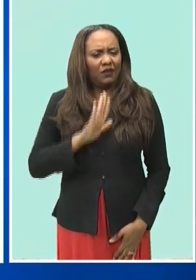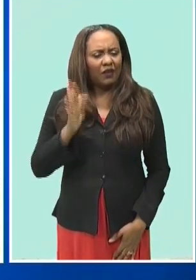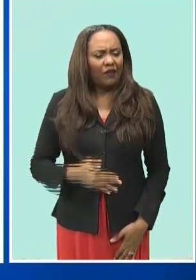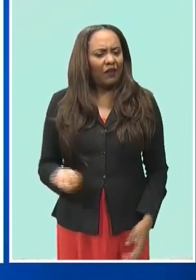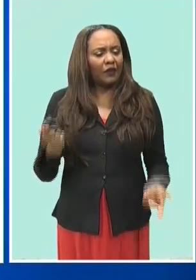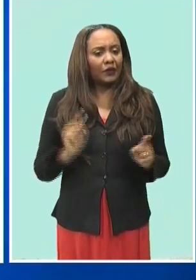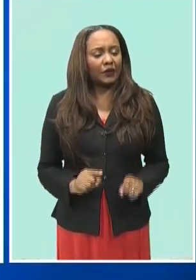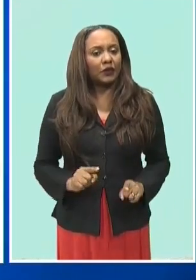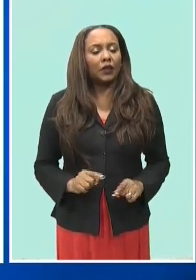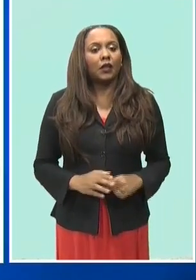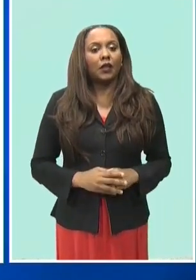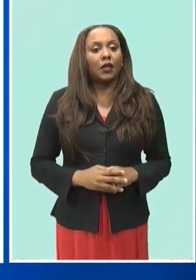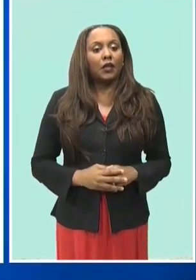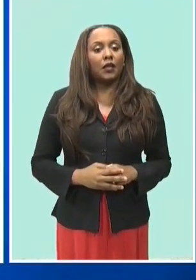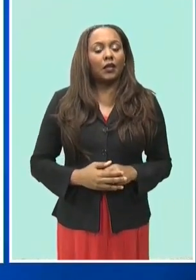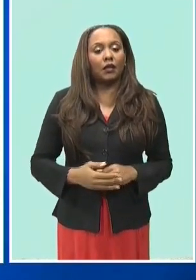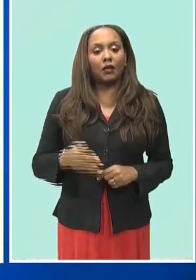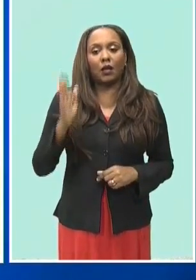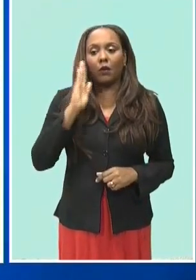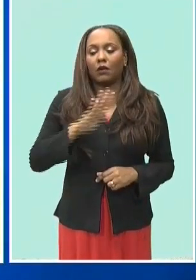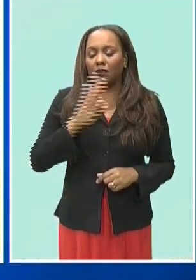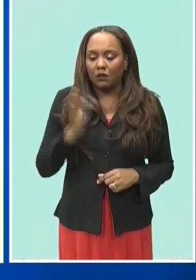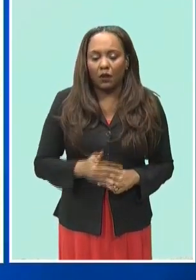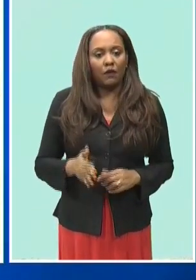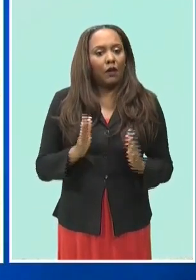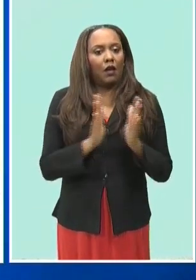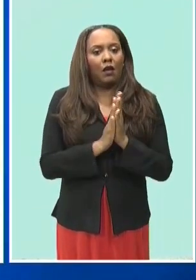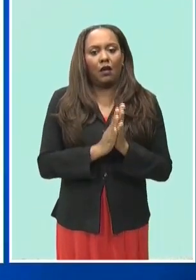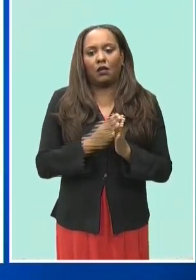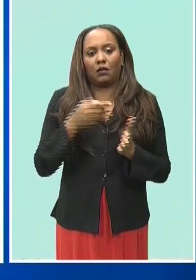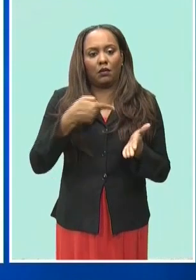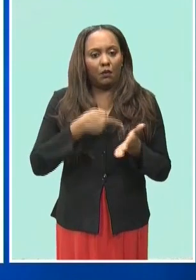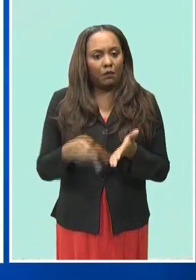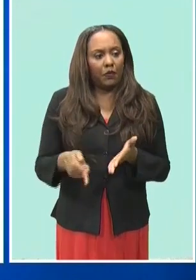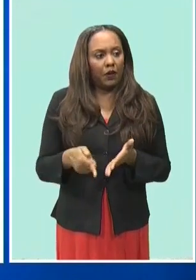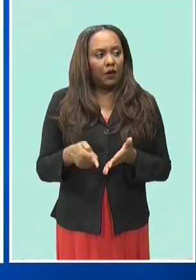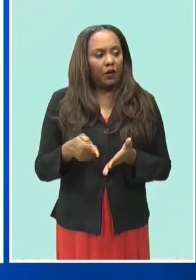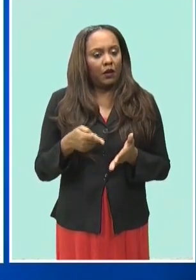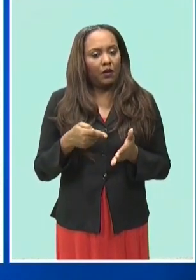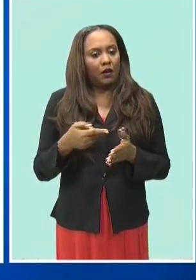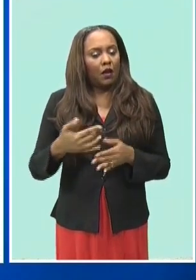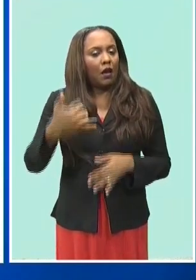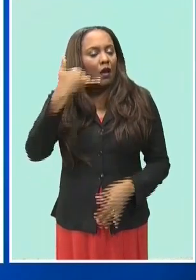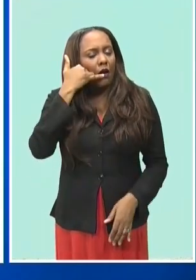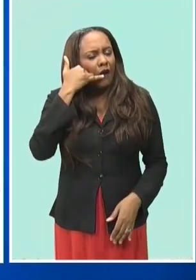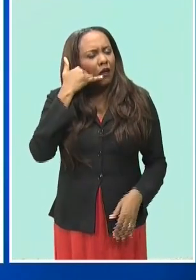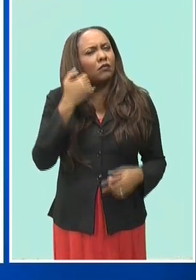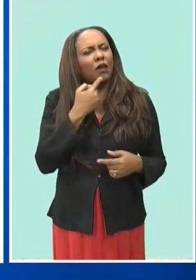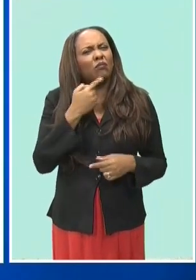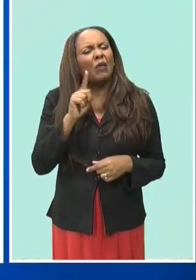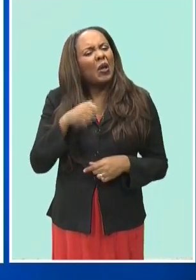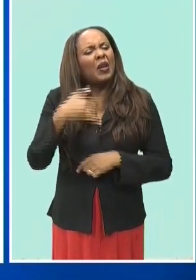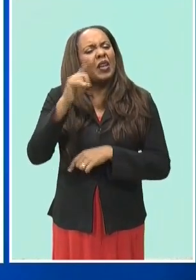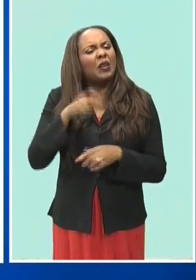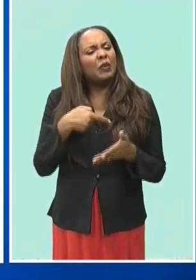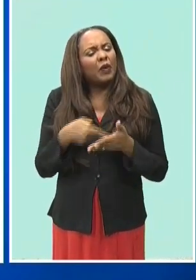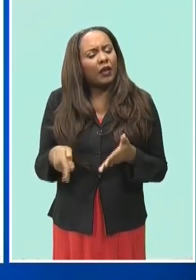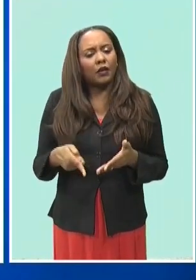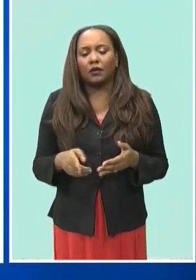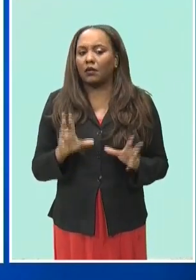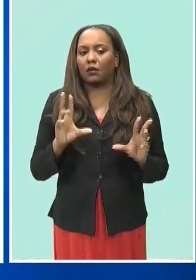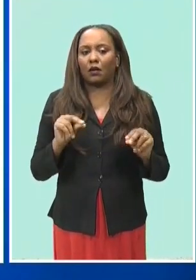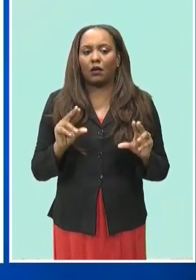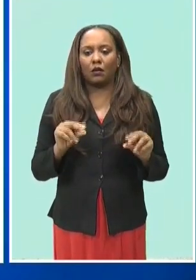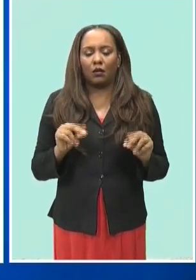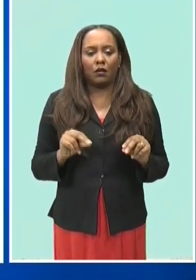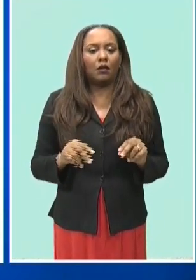disconnection. GBPC will never require any payment via telephone, and that all GBPC payments should be made on their